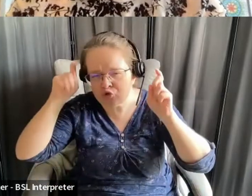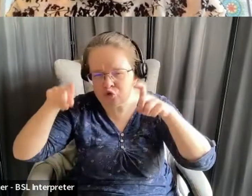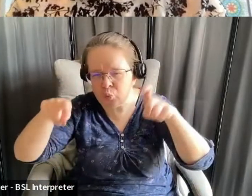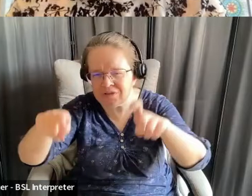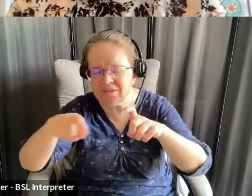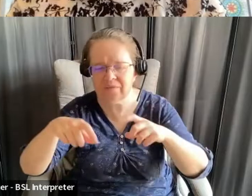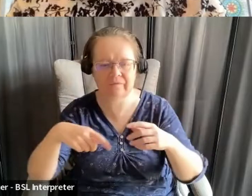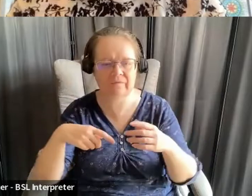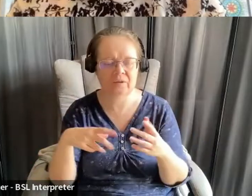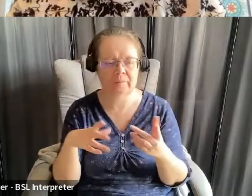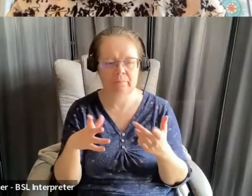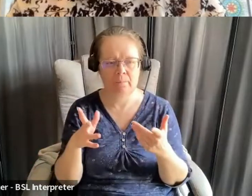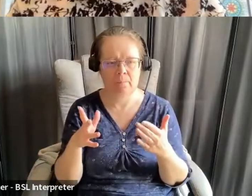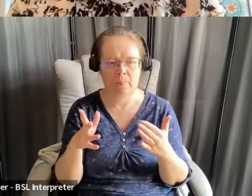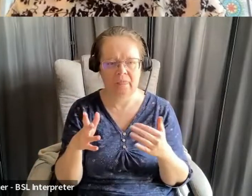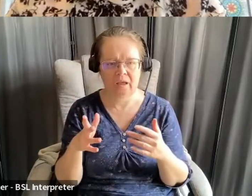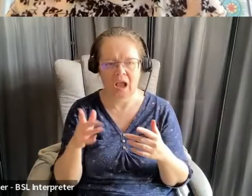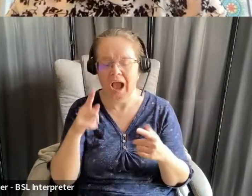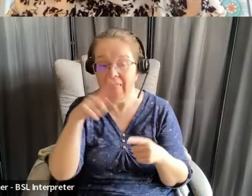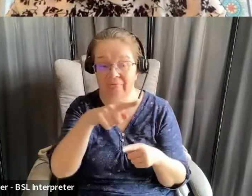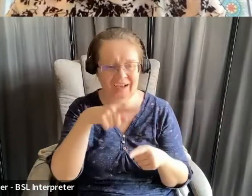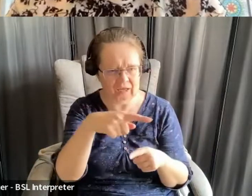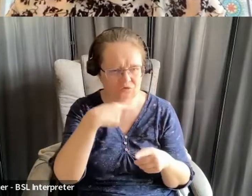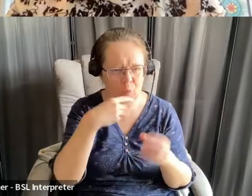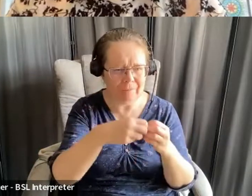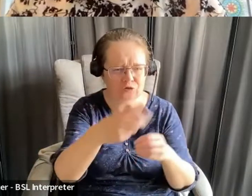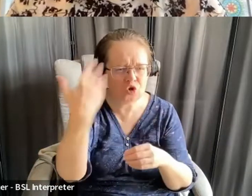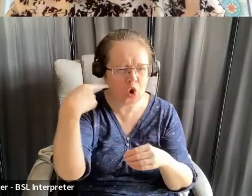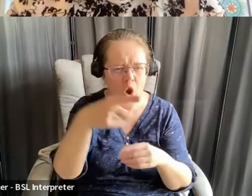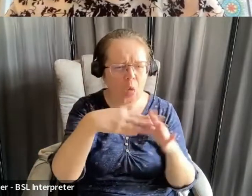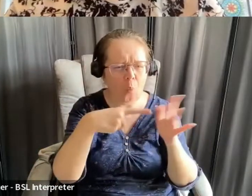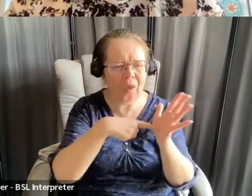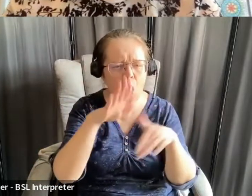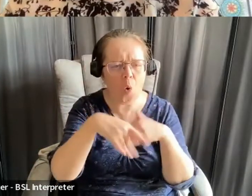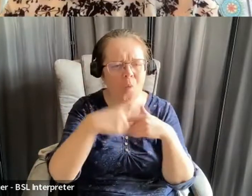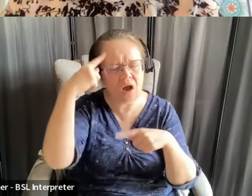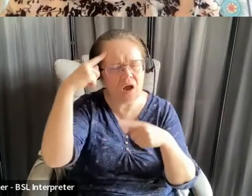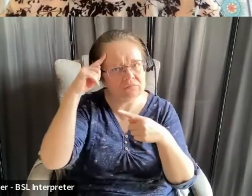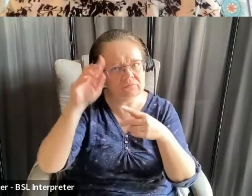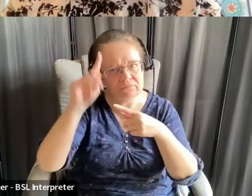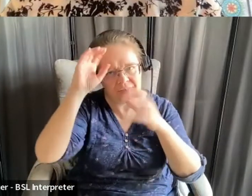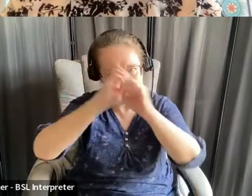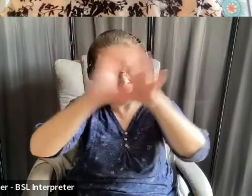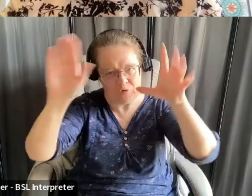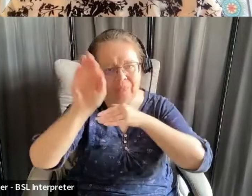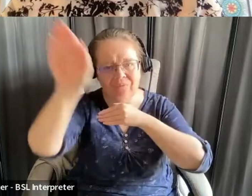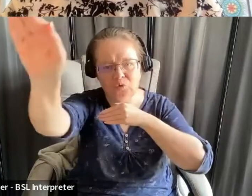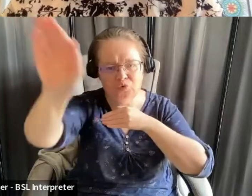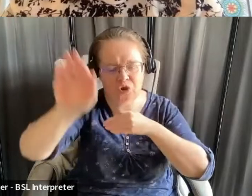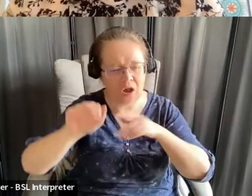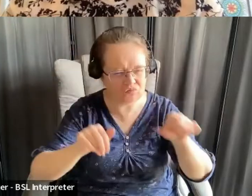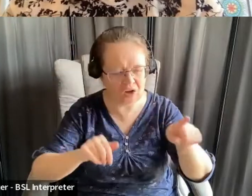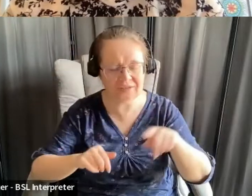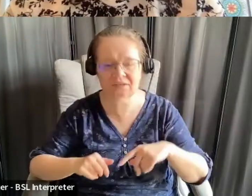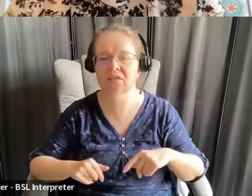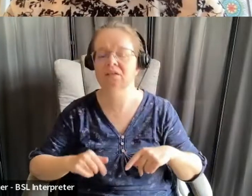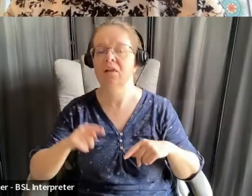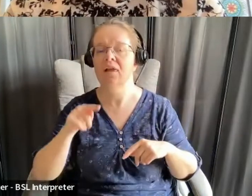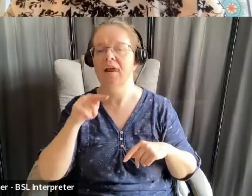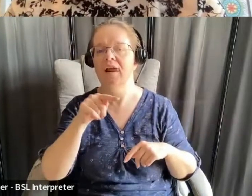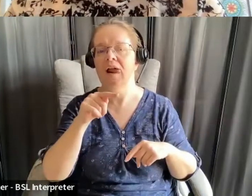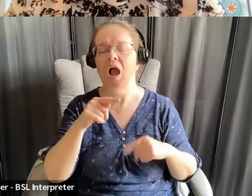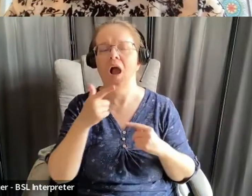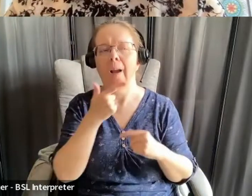ability to also futurize. I think you mentioned that earlier, Will, right? So, you know, people who